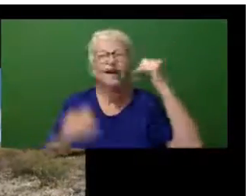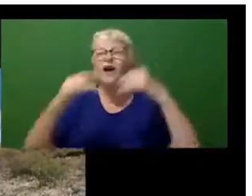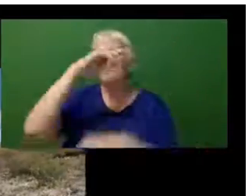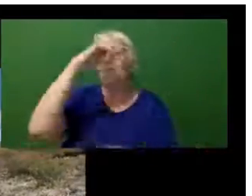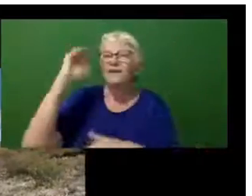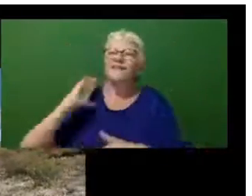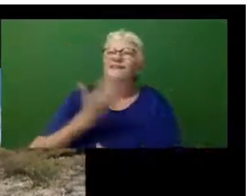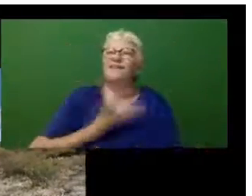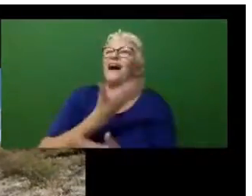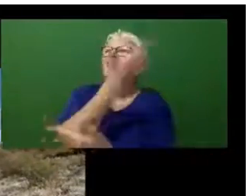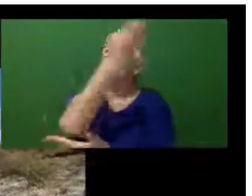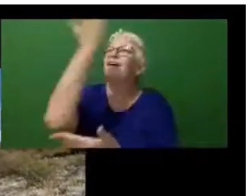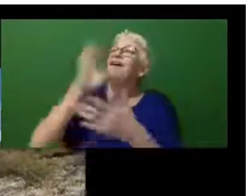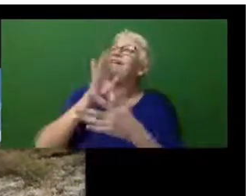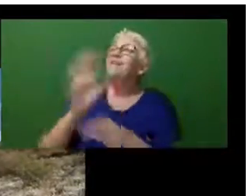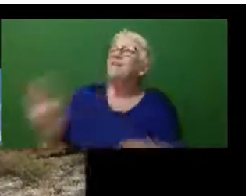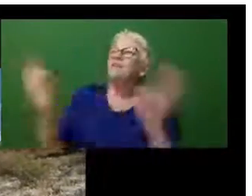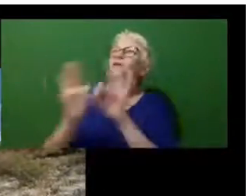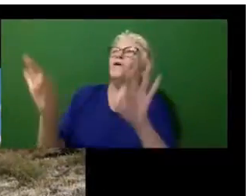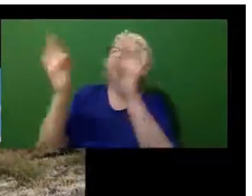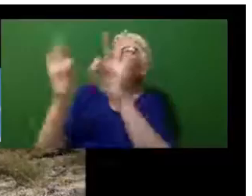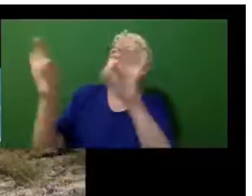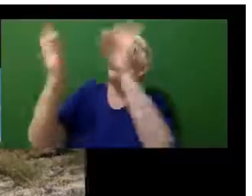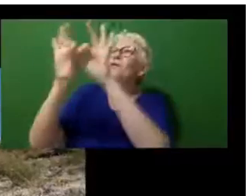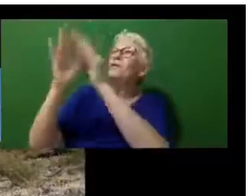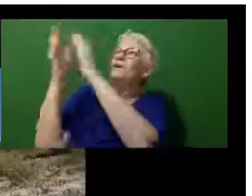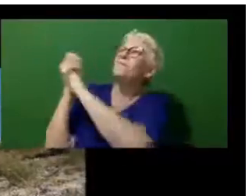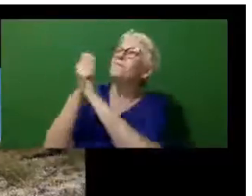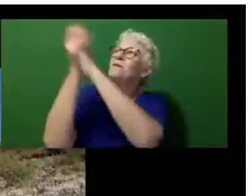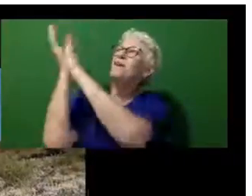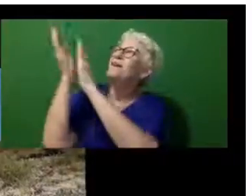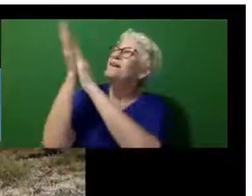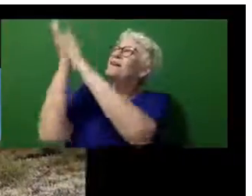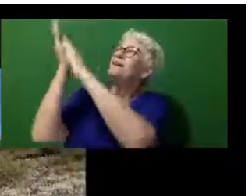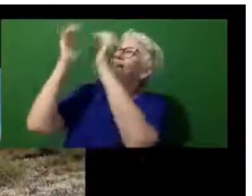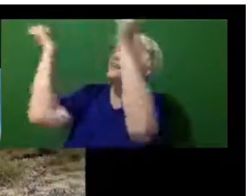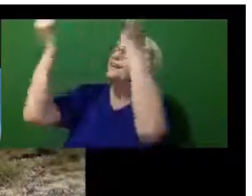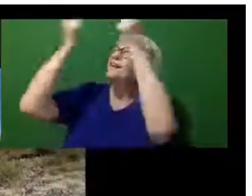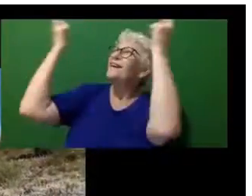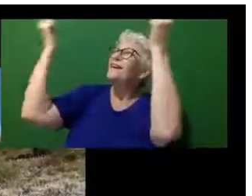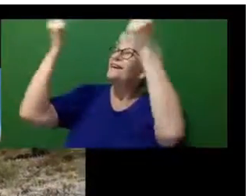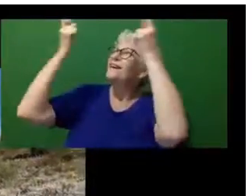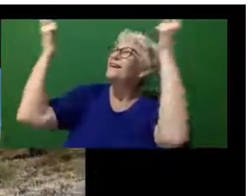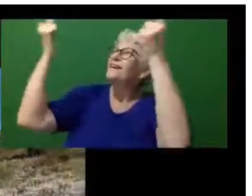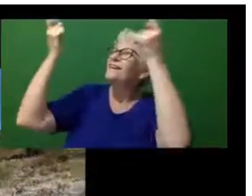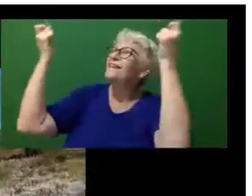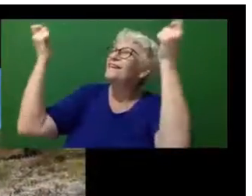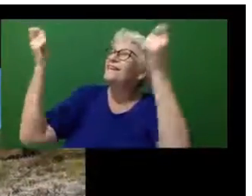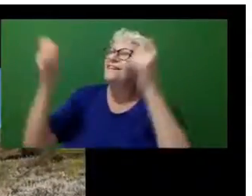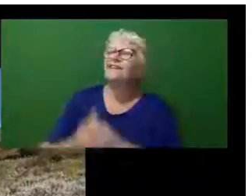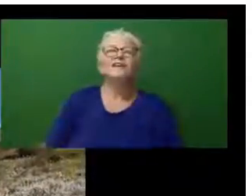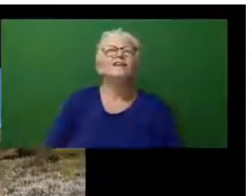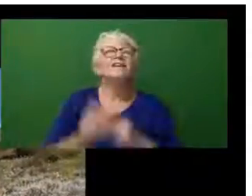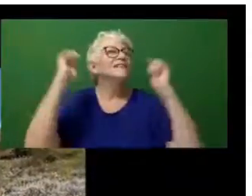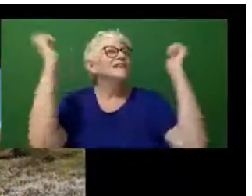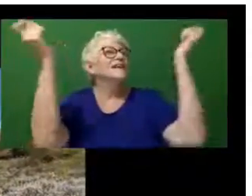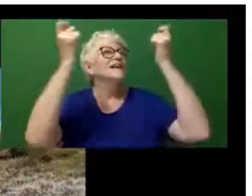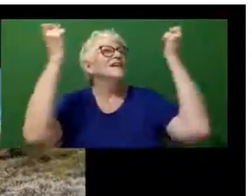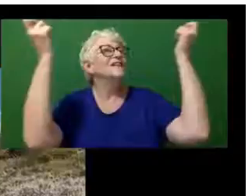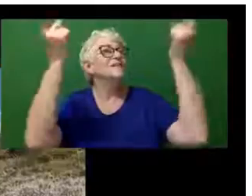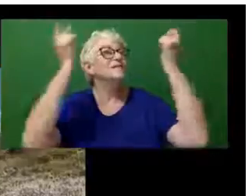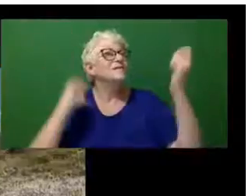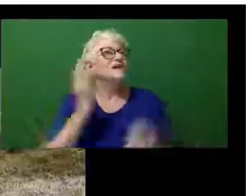Ki, ki, ki kadosh Adonai Eloheinu romemu.